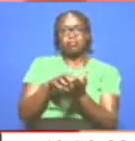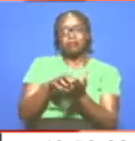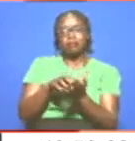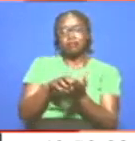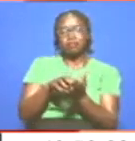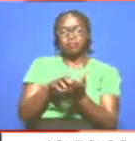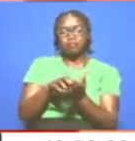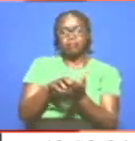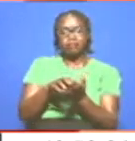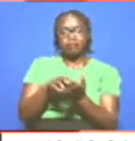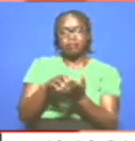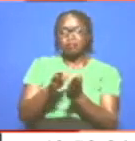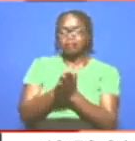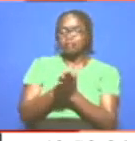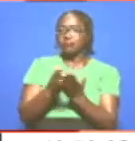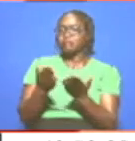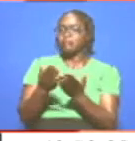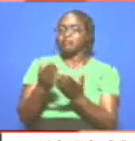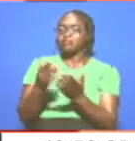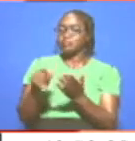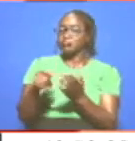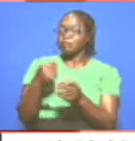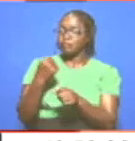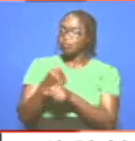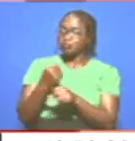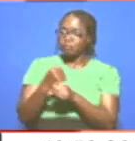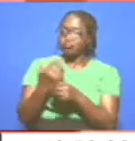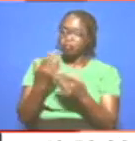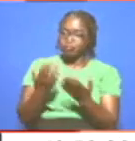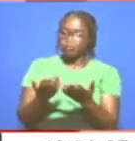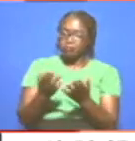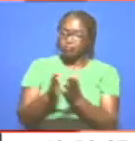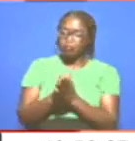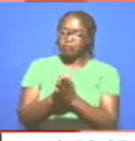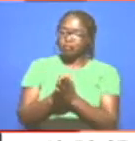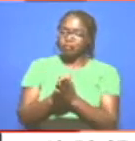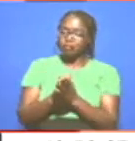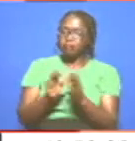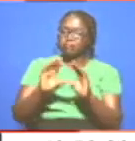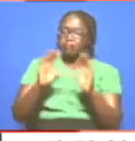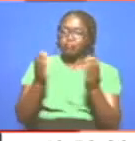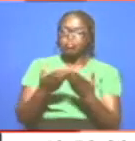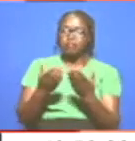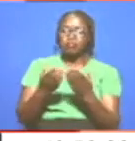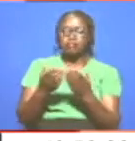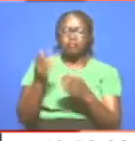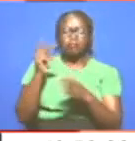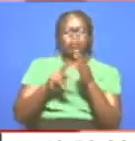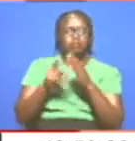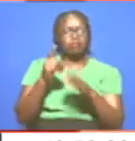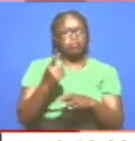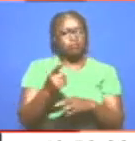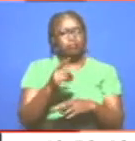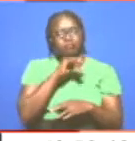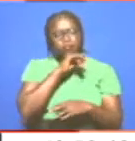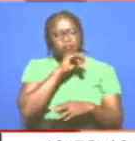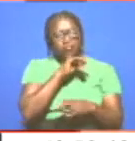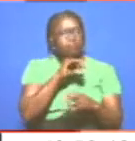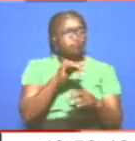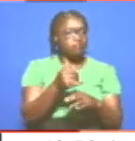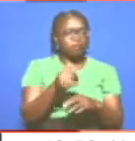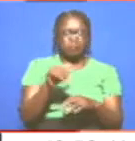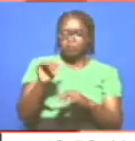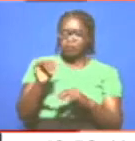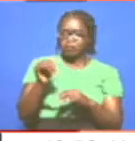in terms of, you've got these two tours, which are going to be World Cup qualification, one in Uganda and one in Jersey. Yeah,